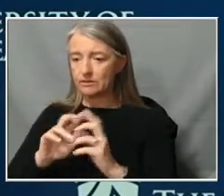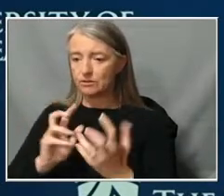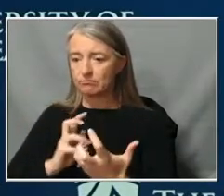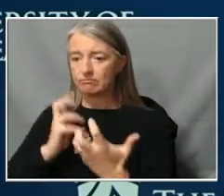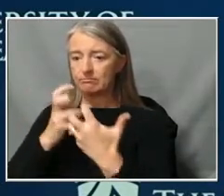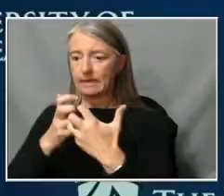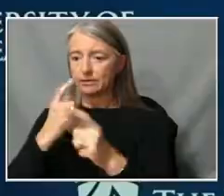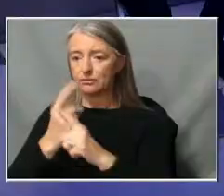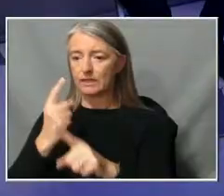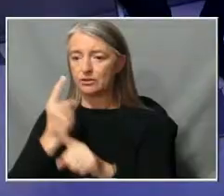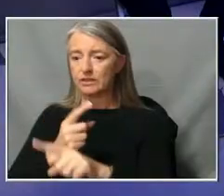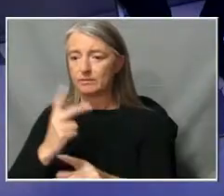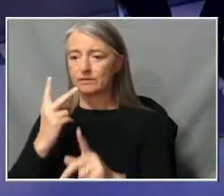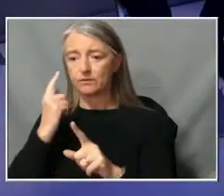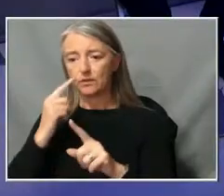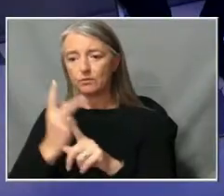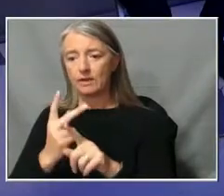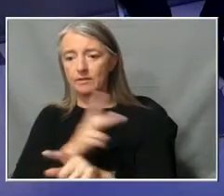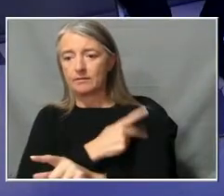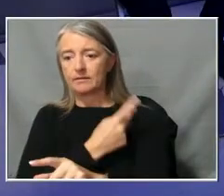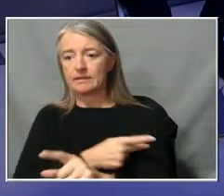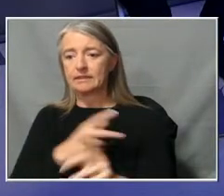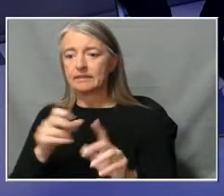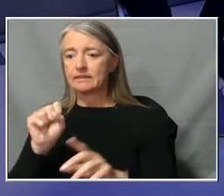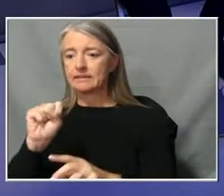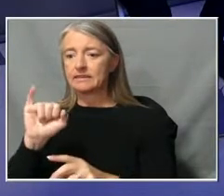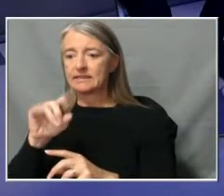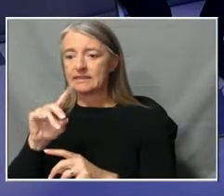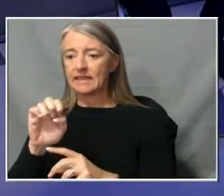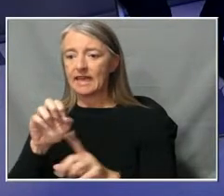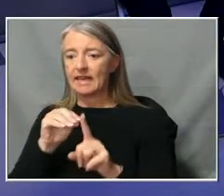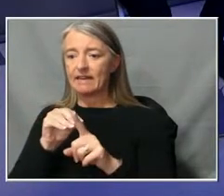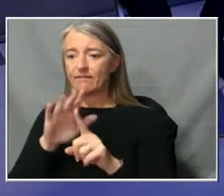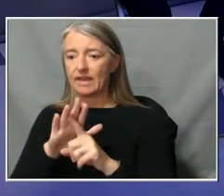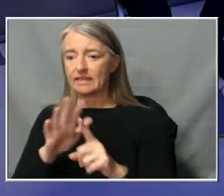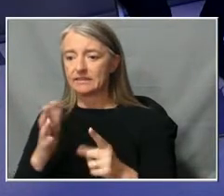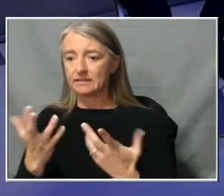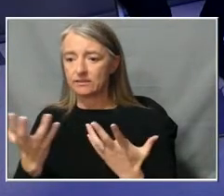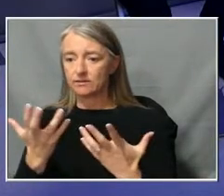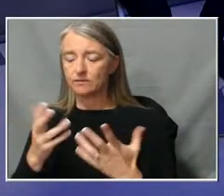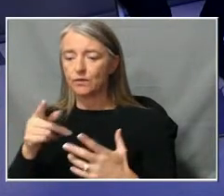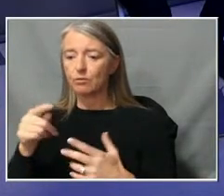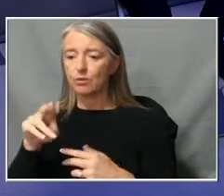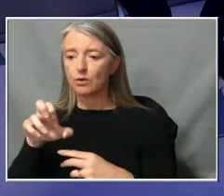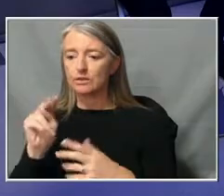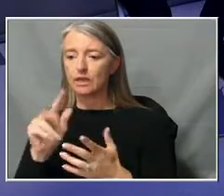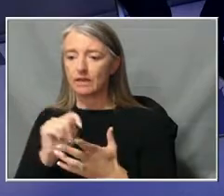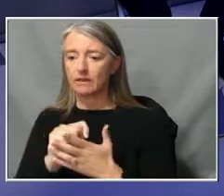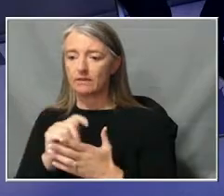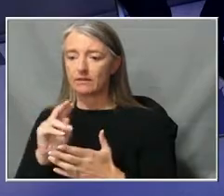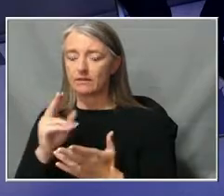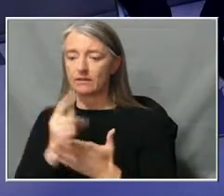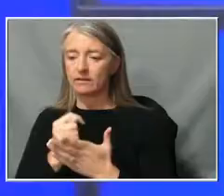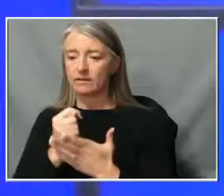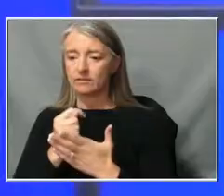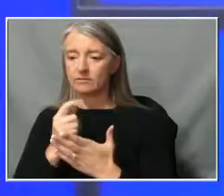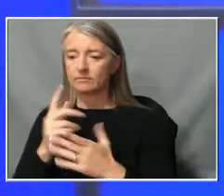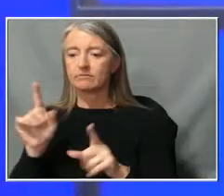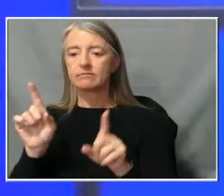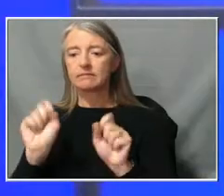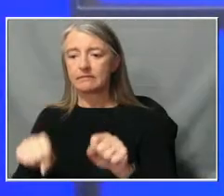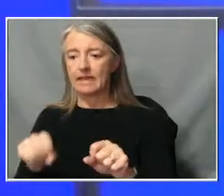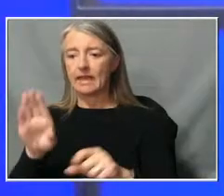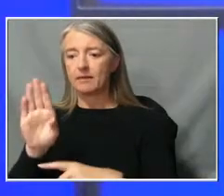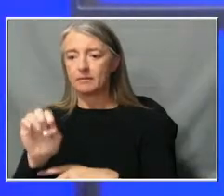patient. Yolanda wants to know any side effects to proton therapy. So there can be side effects like with any treatment. There's